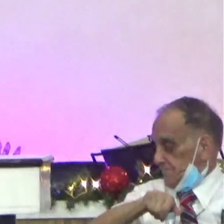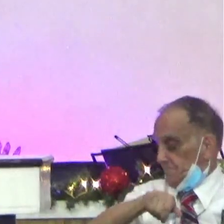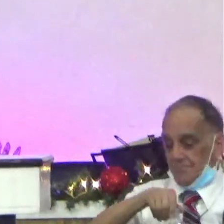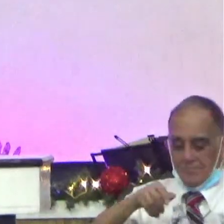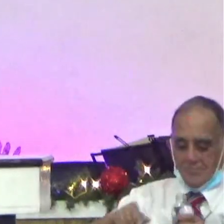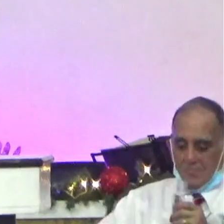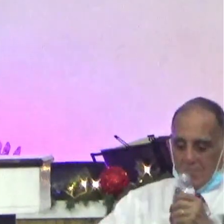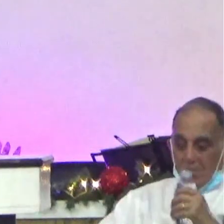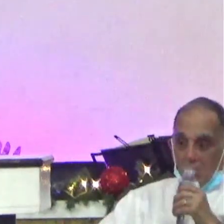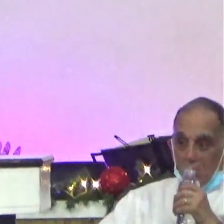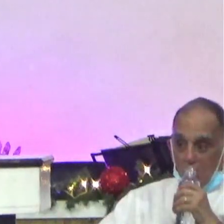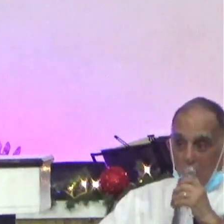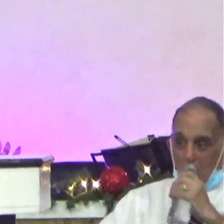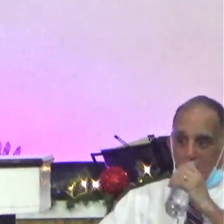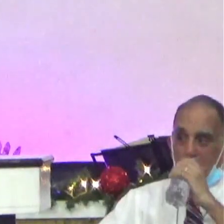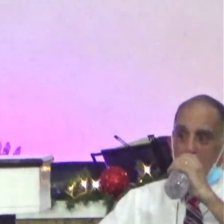Boy Loriano?